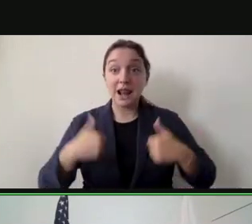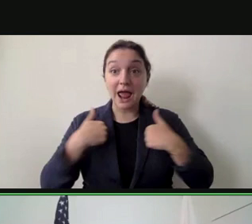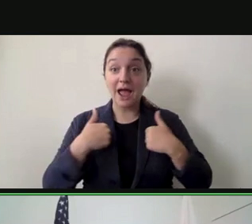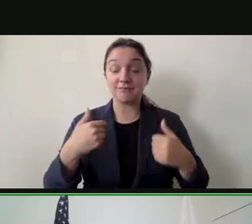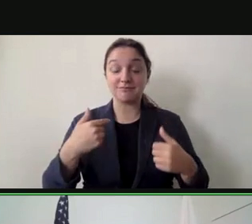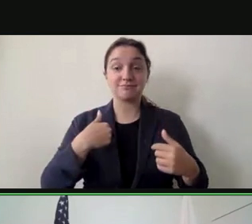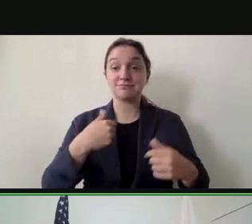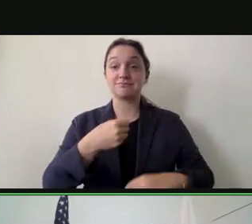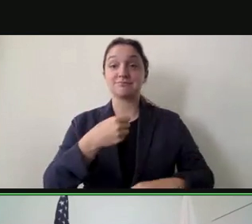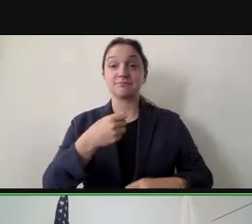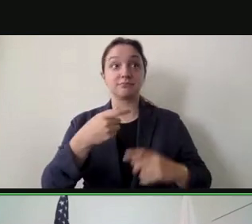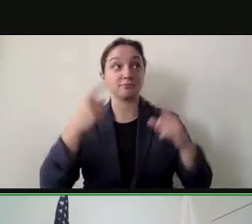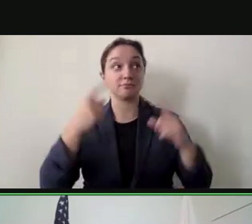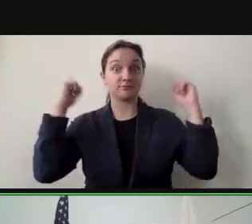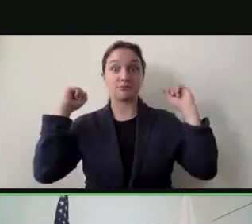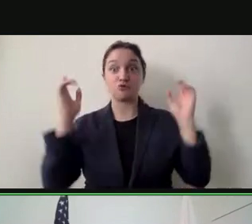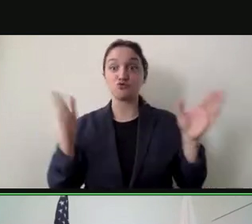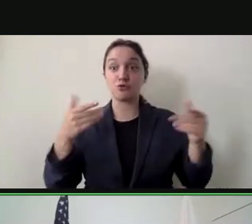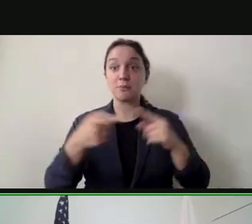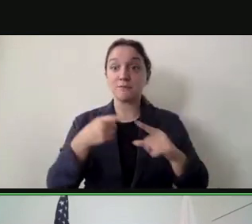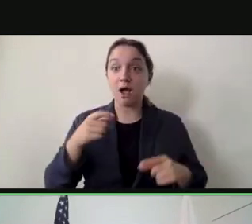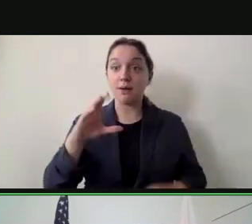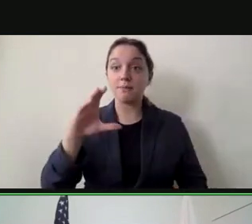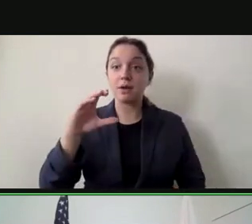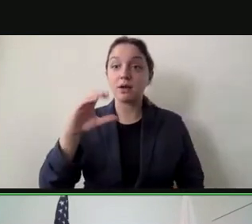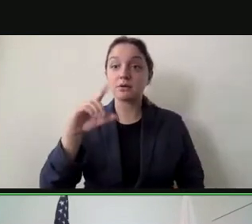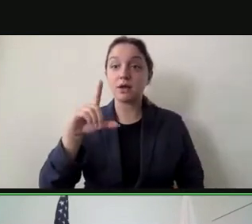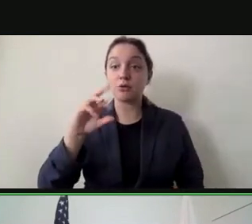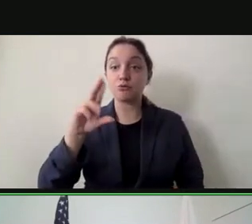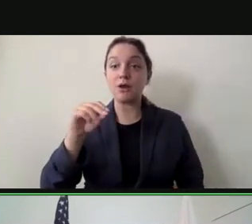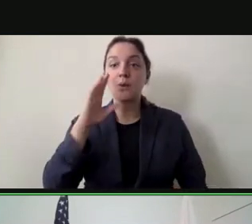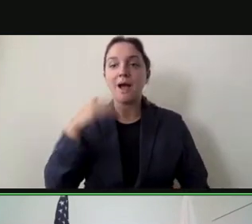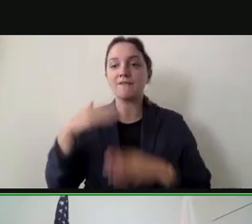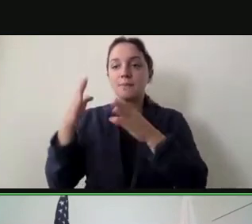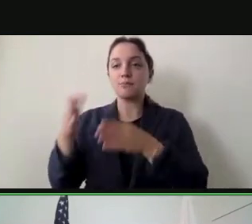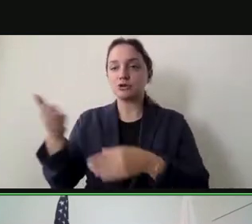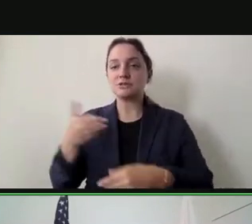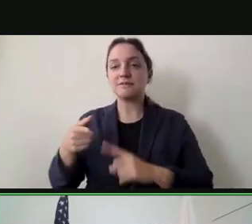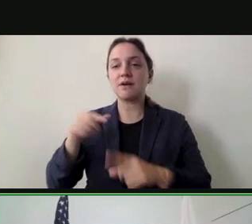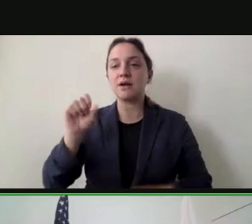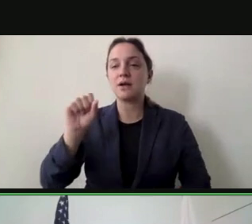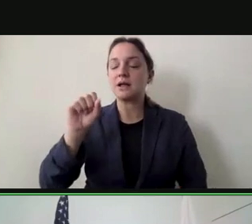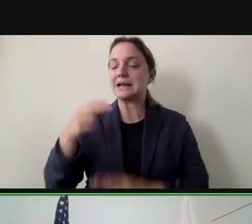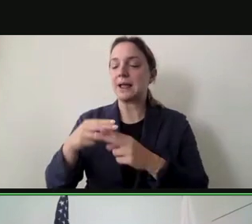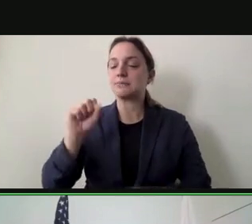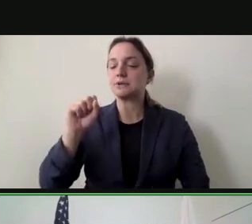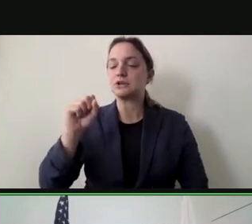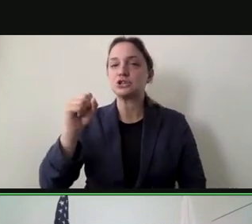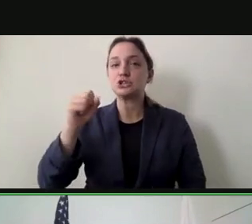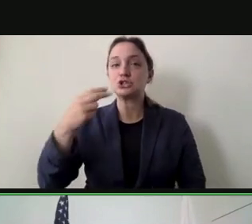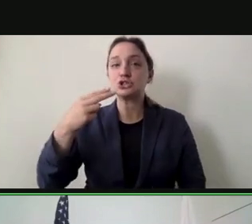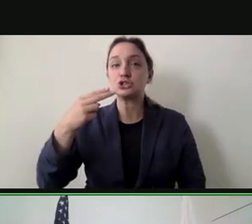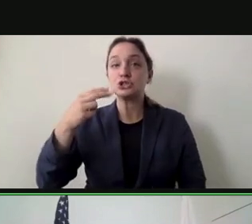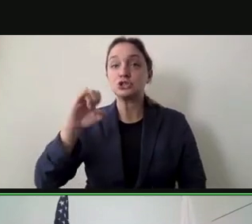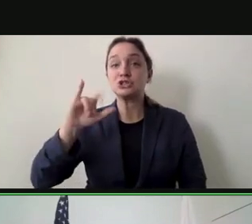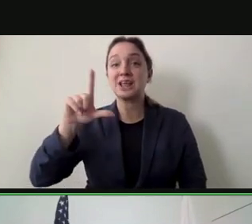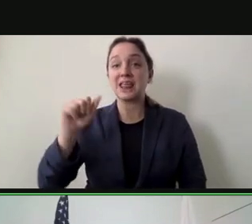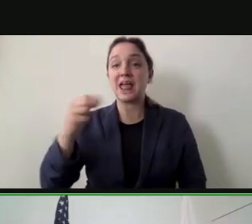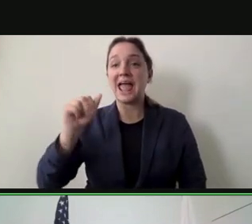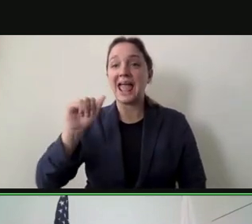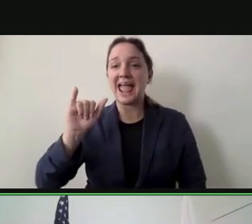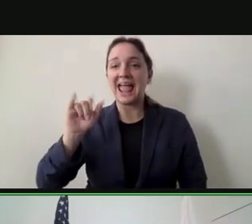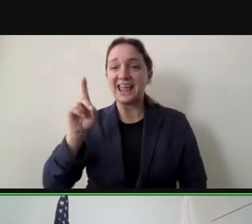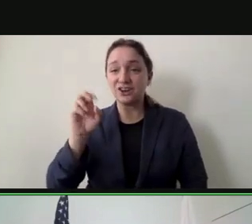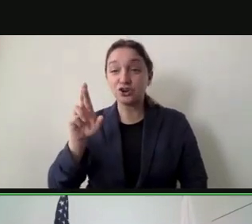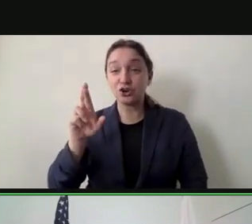we're going to hear from Sheila Hayter, who joins us from NREL, who's going to tell us a little bit about the site that we're visiting today and